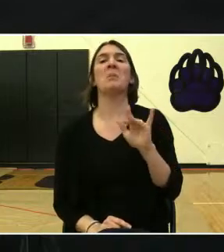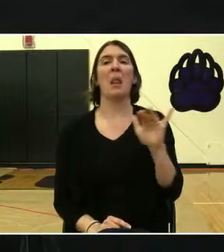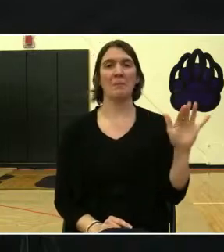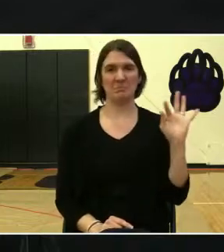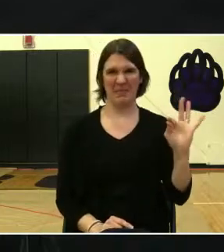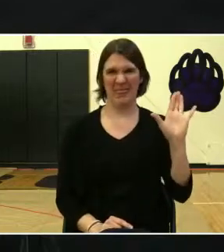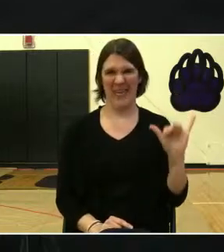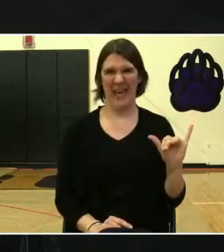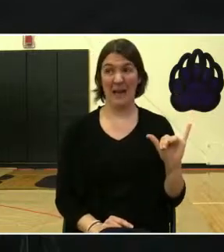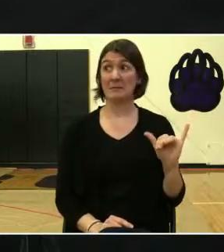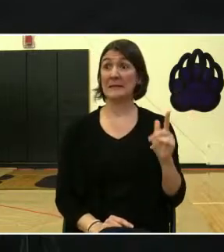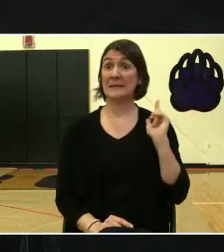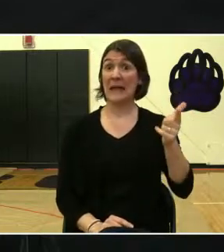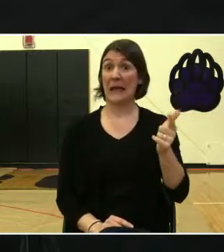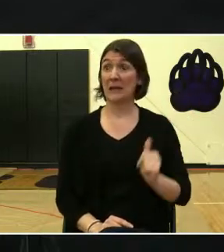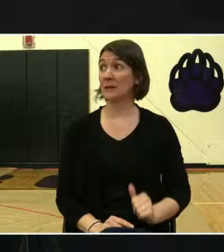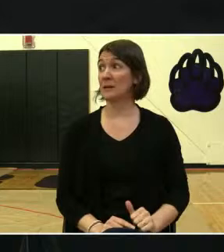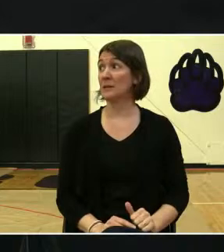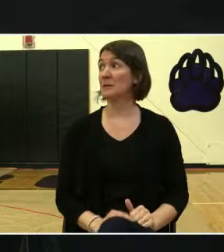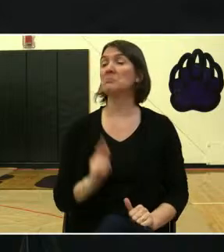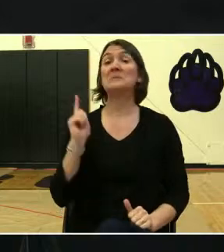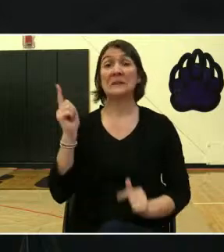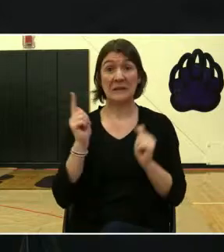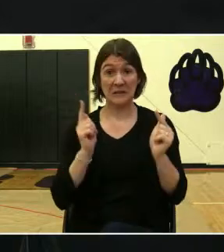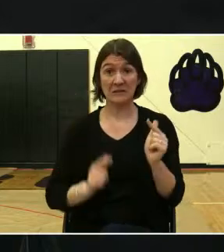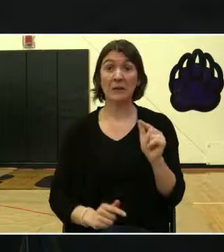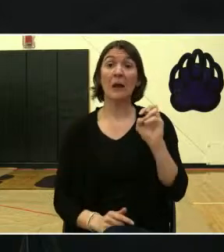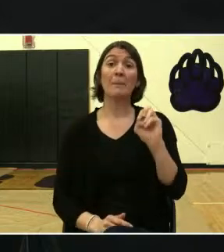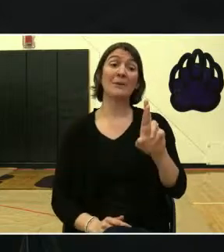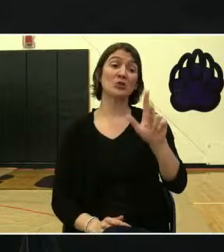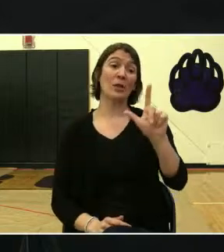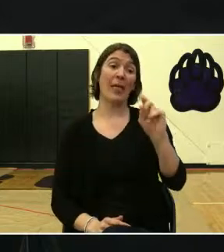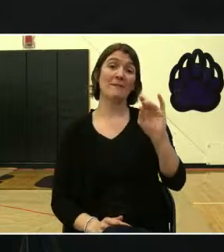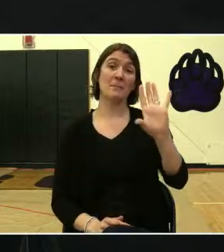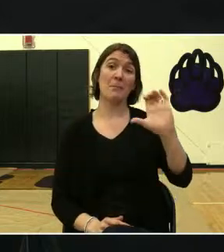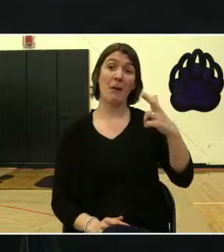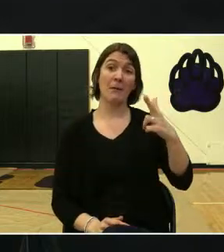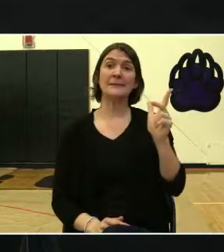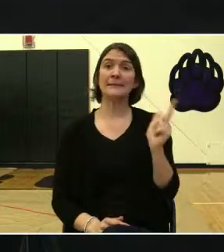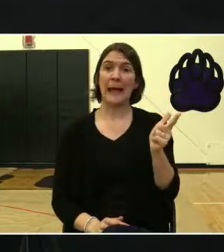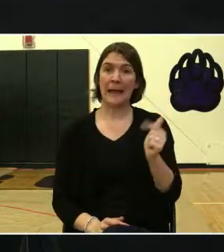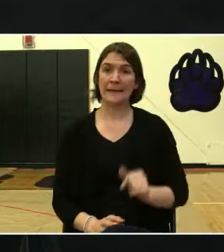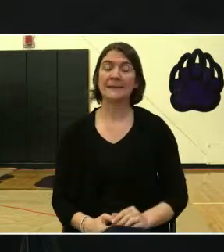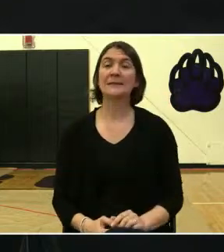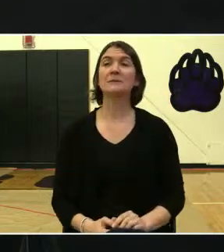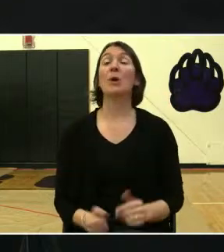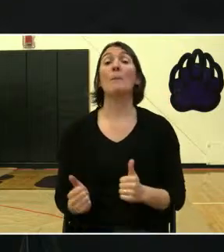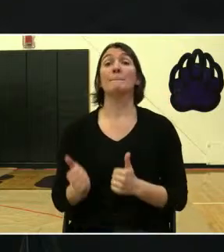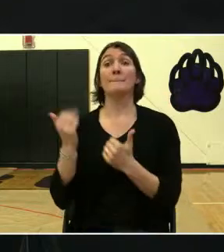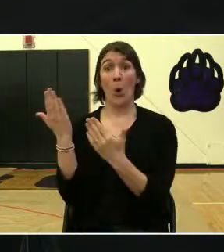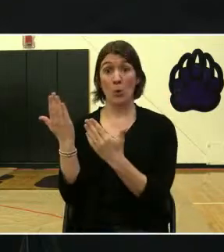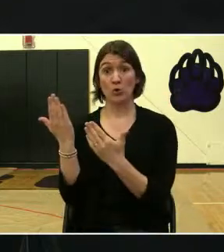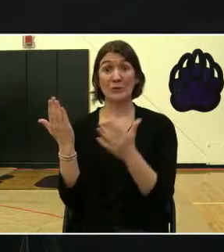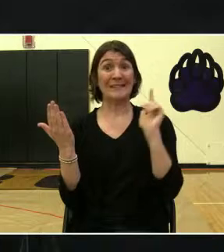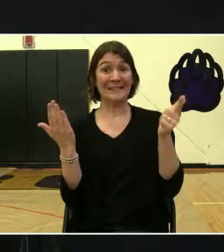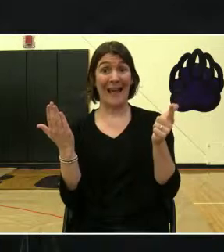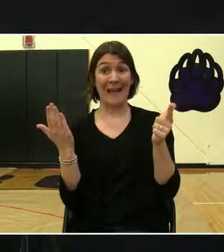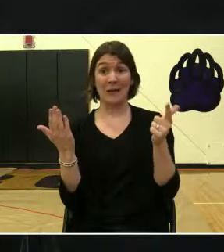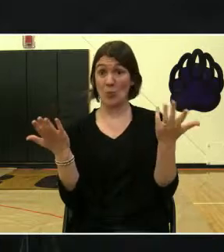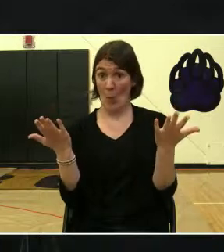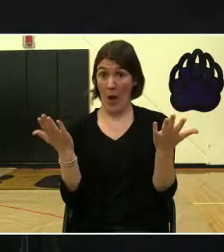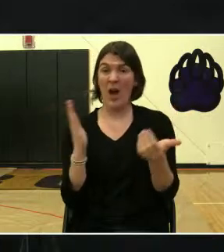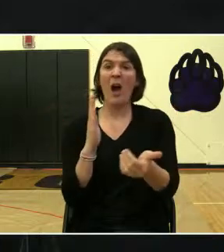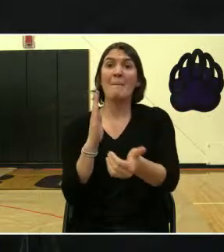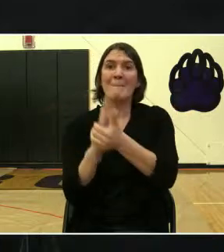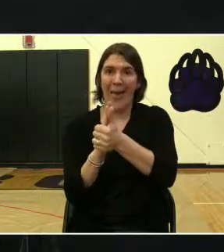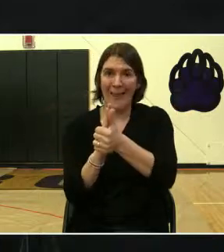158 is there a second Mr lback Seconds um there's been a motion and a second uh